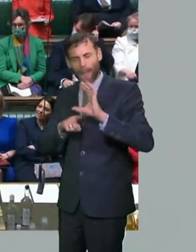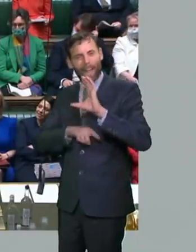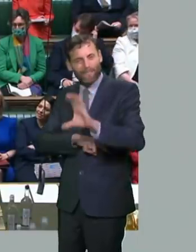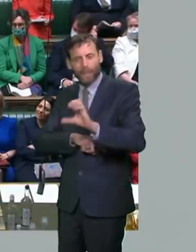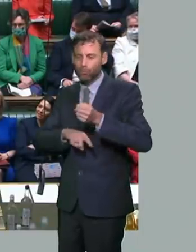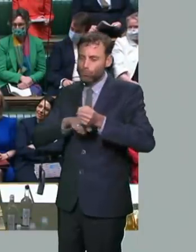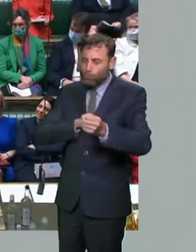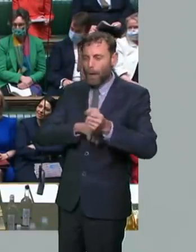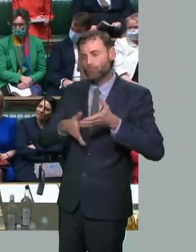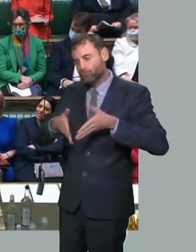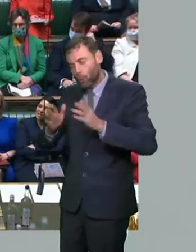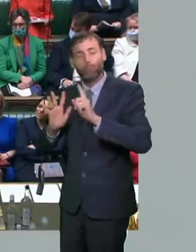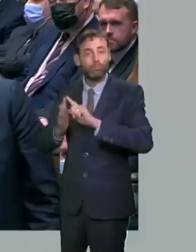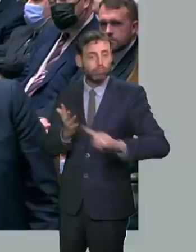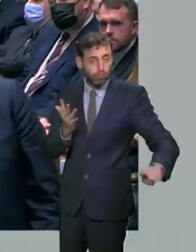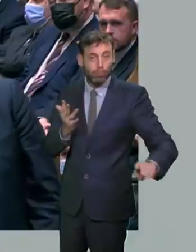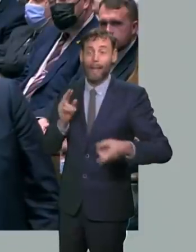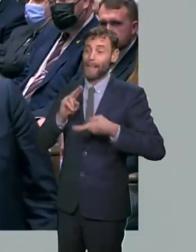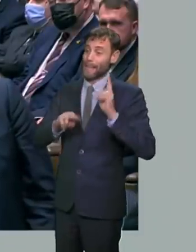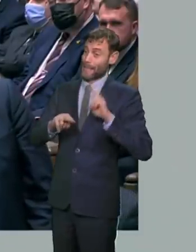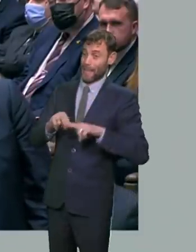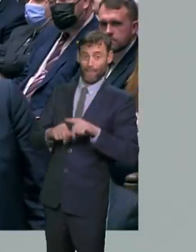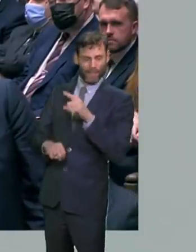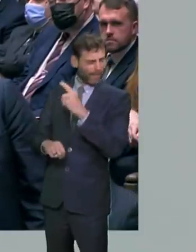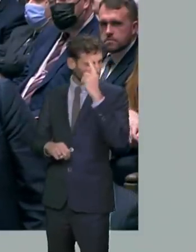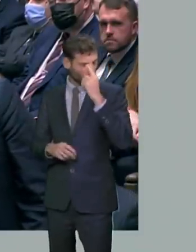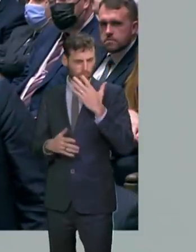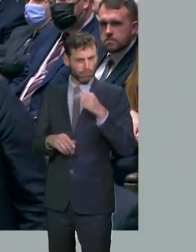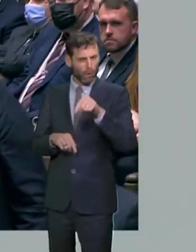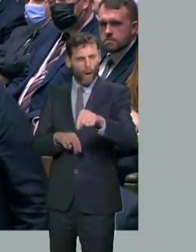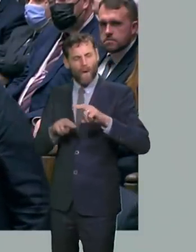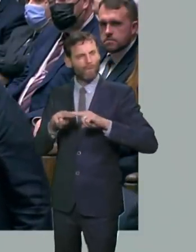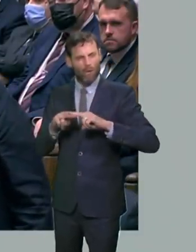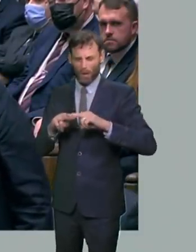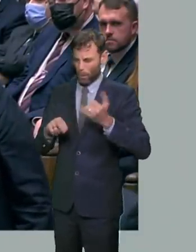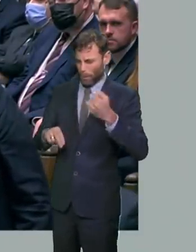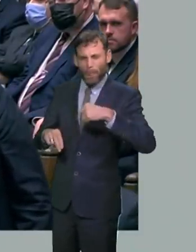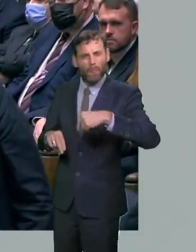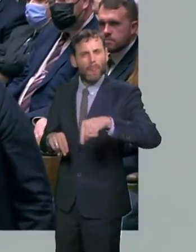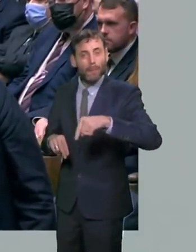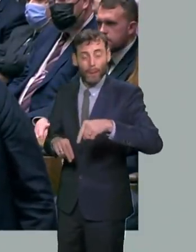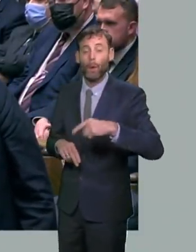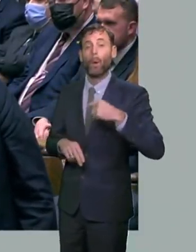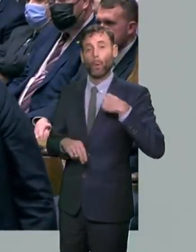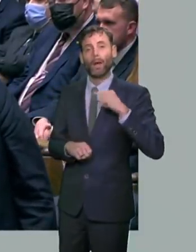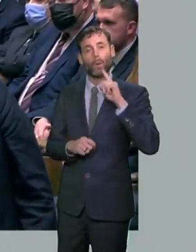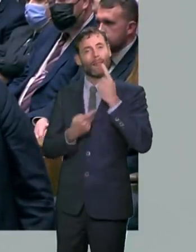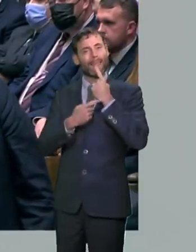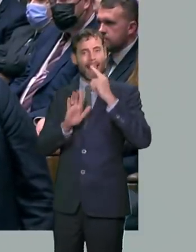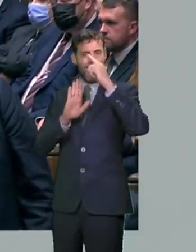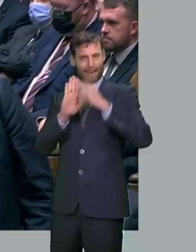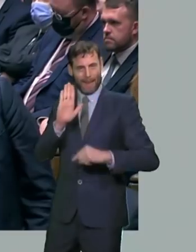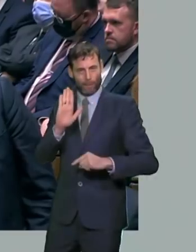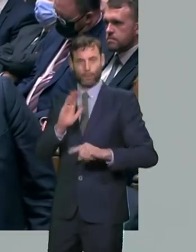tell him that if he will wait till till Friday or later this week, he's going to hear about what we're going to do with the